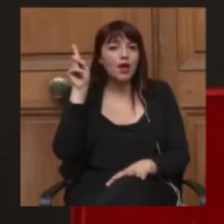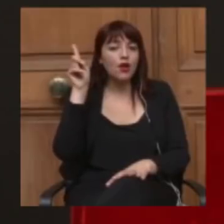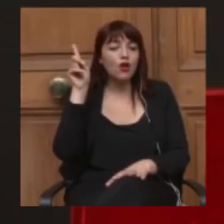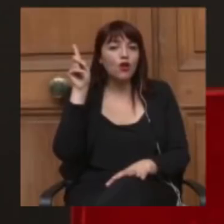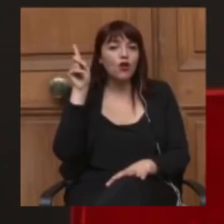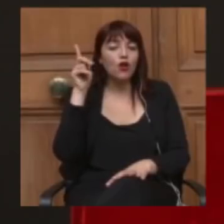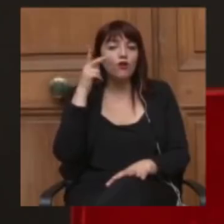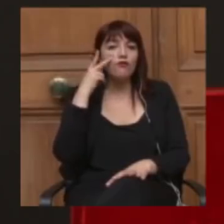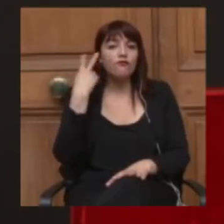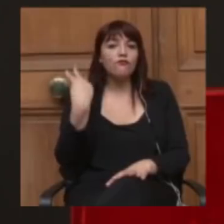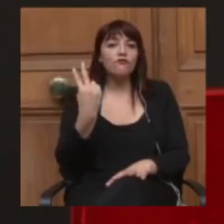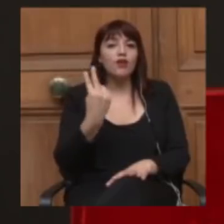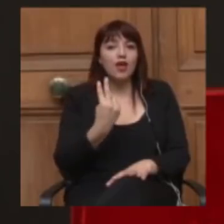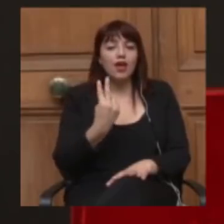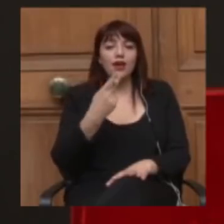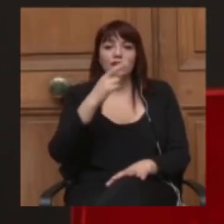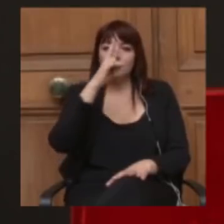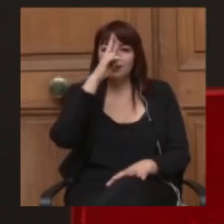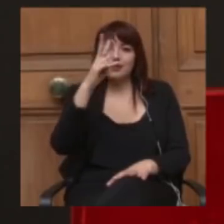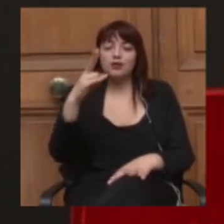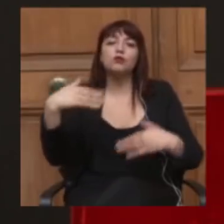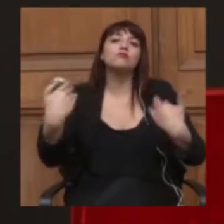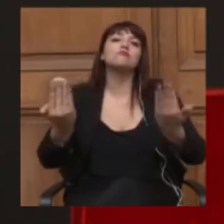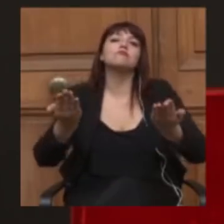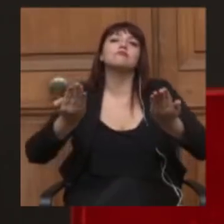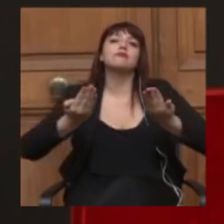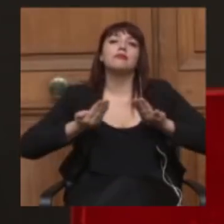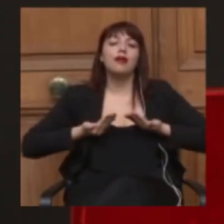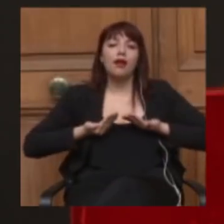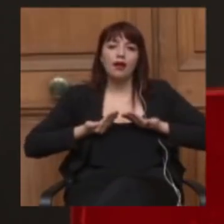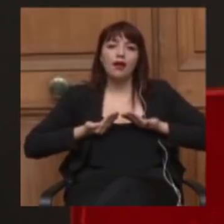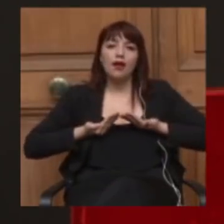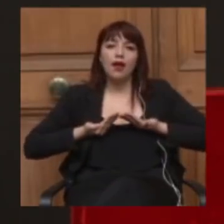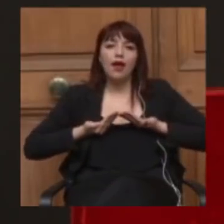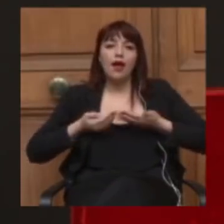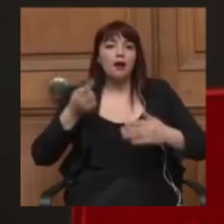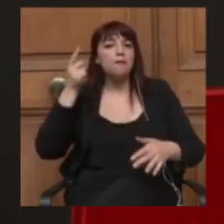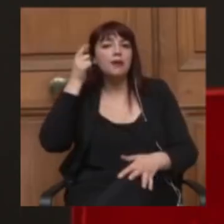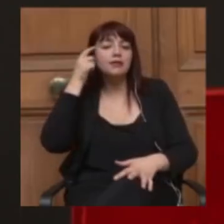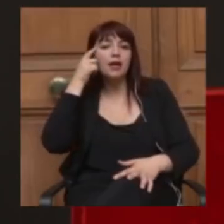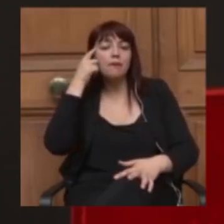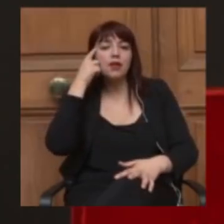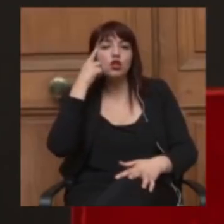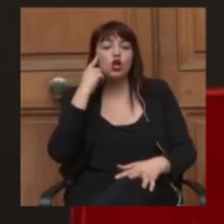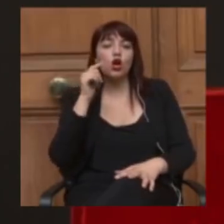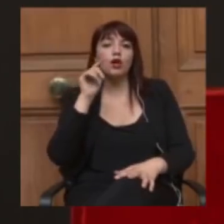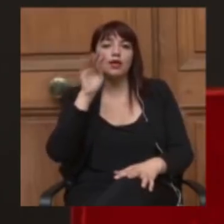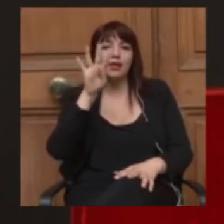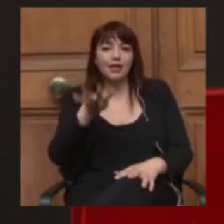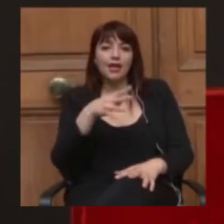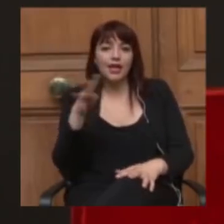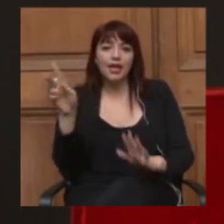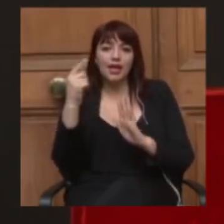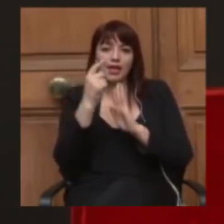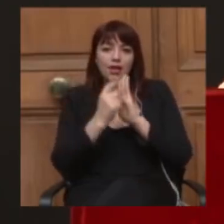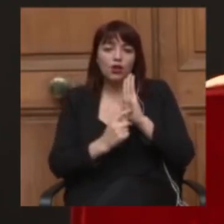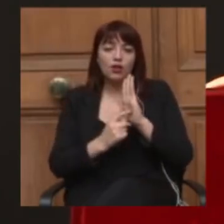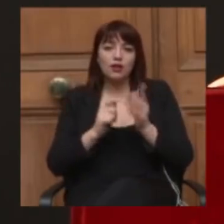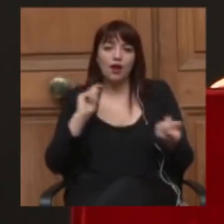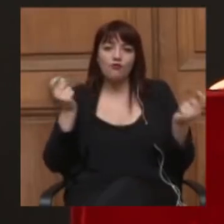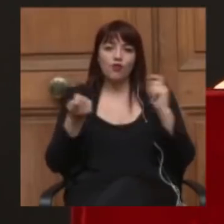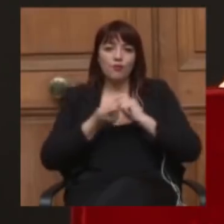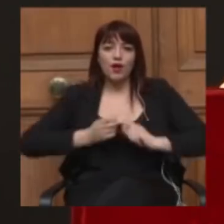give to critical thought, to thought that transforms our social world in the direction of greater